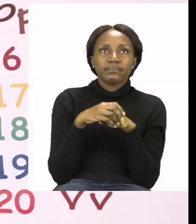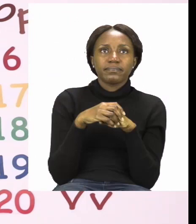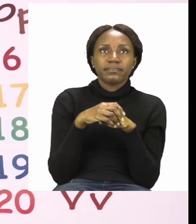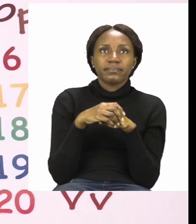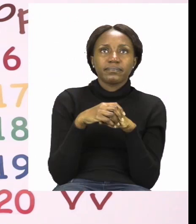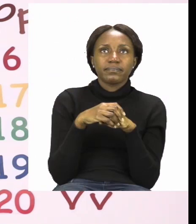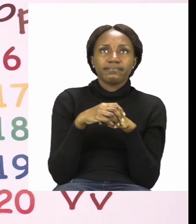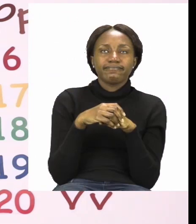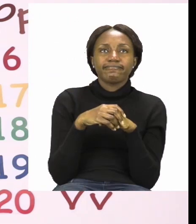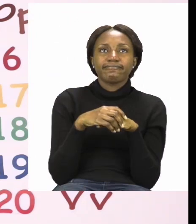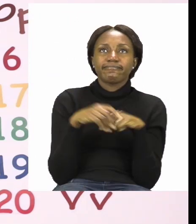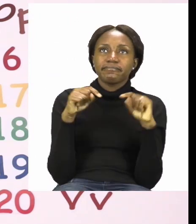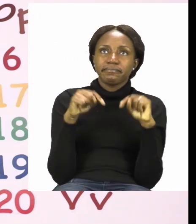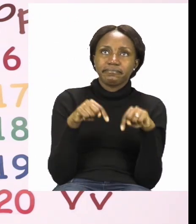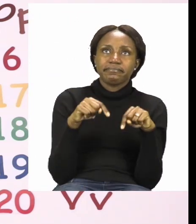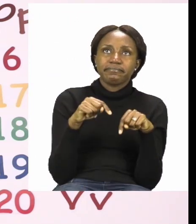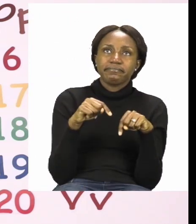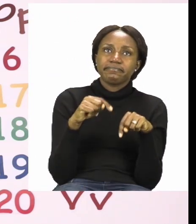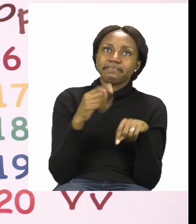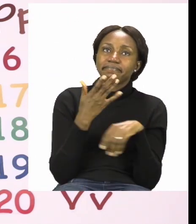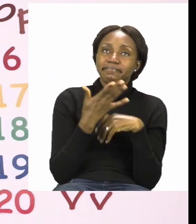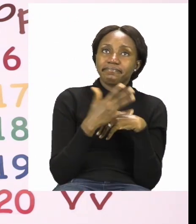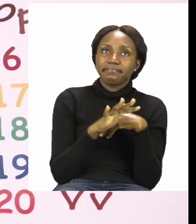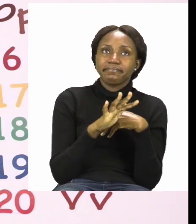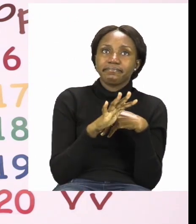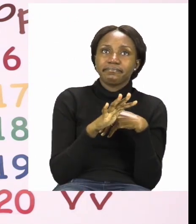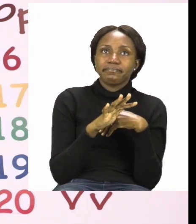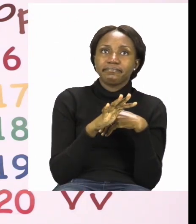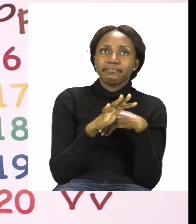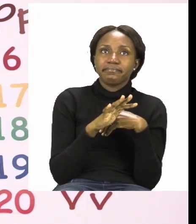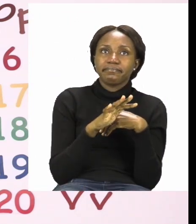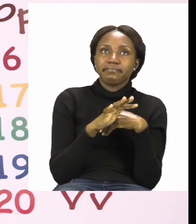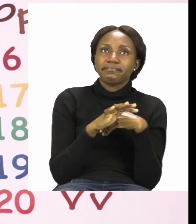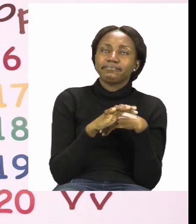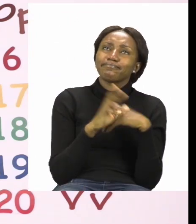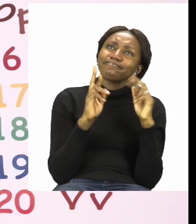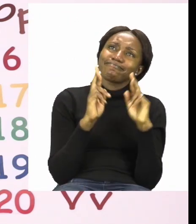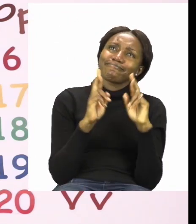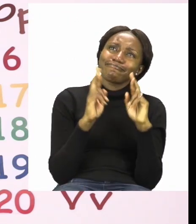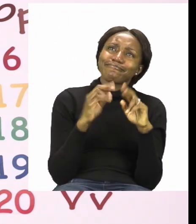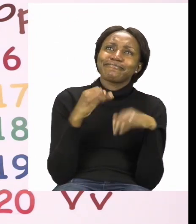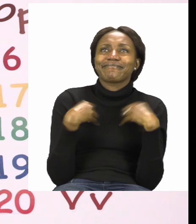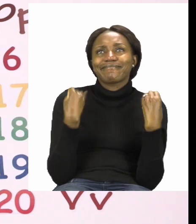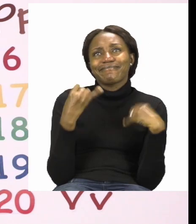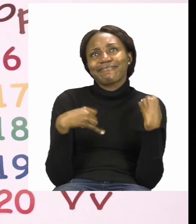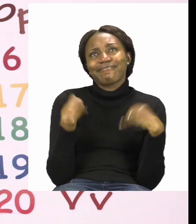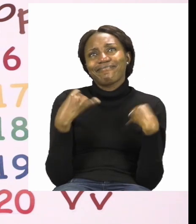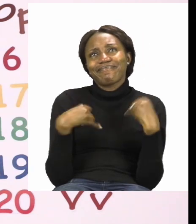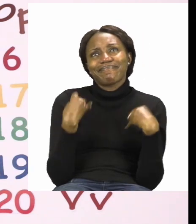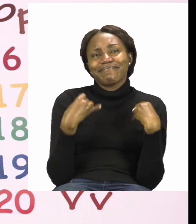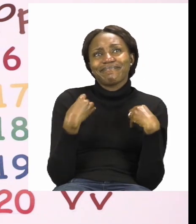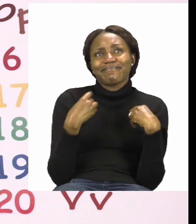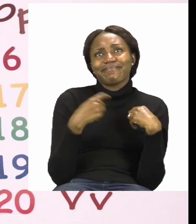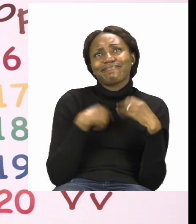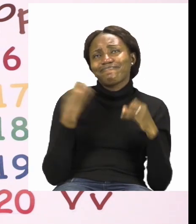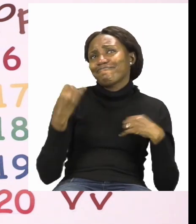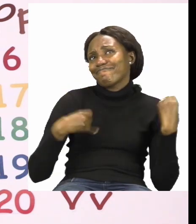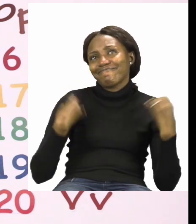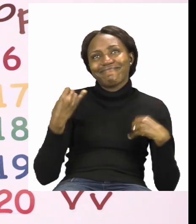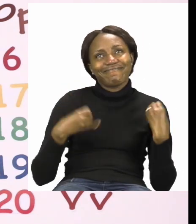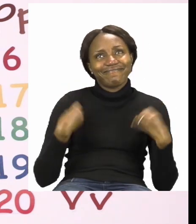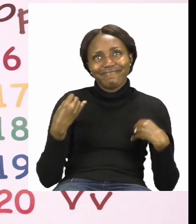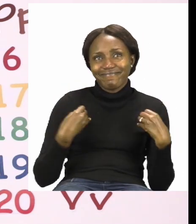We have now come to the end of our lesson, boys and girls, and I really hope you had fun. I know I did.